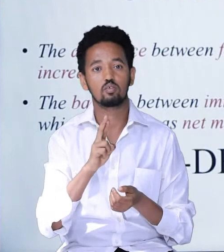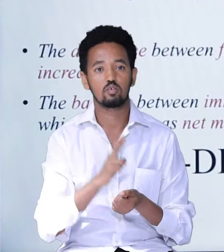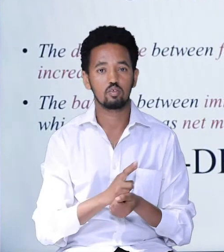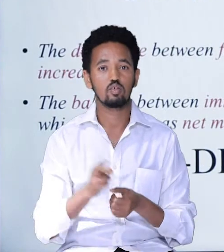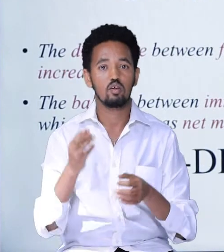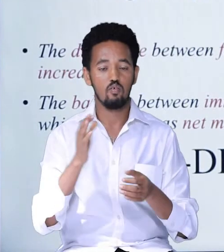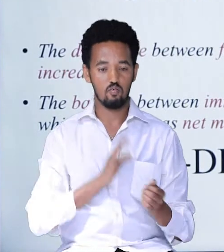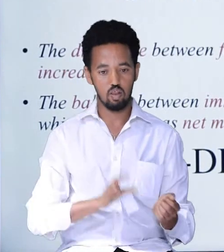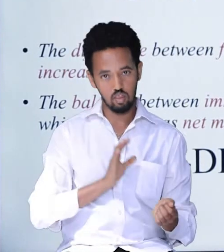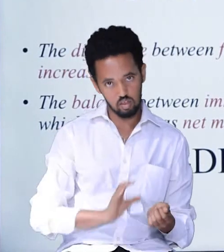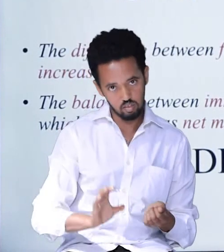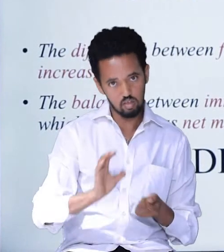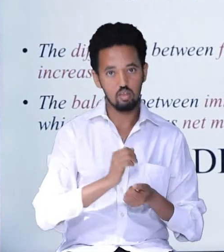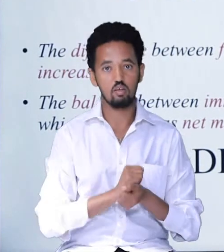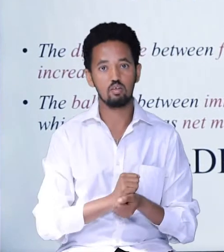fertility,